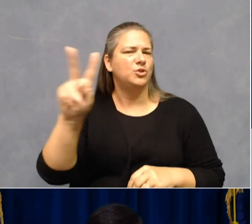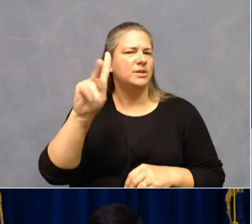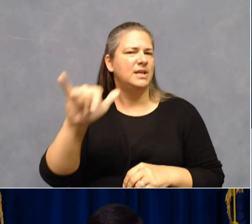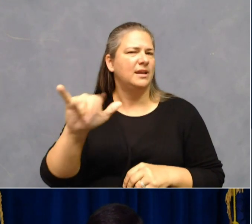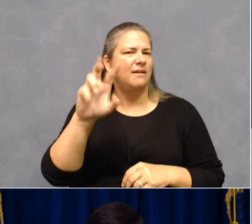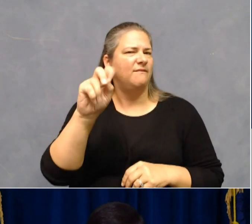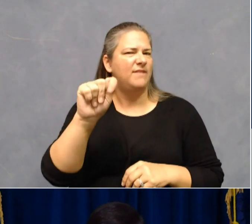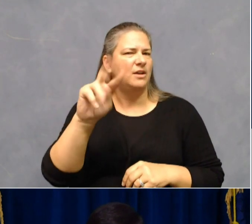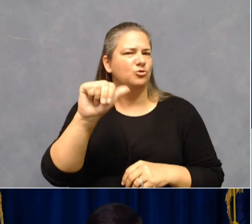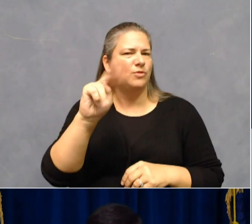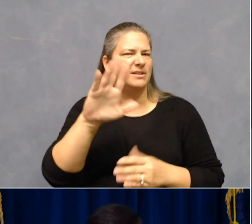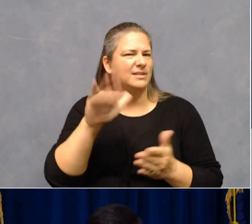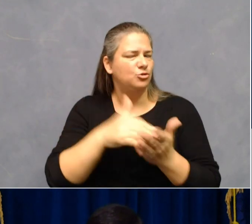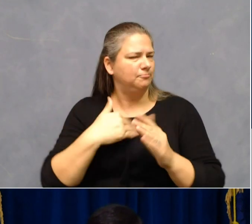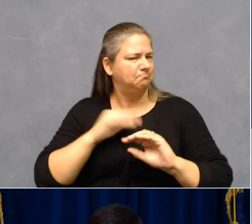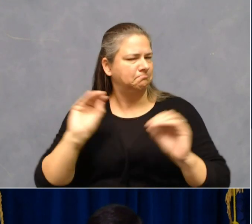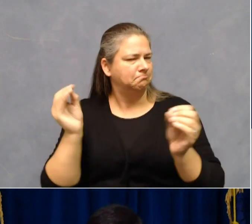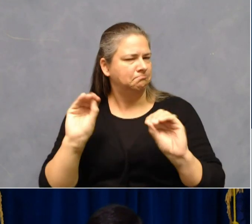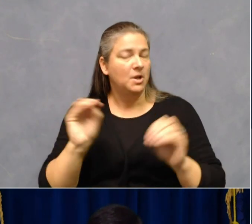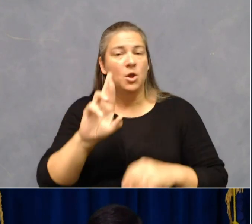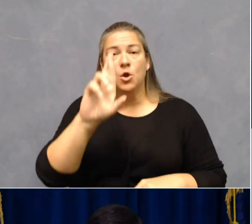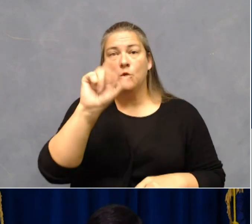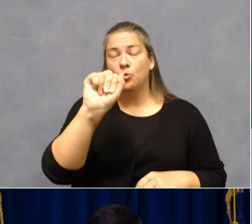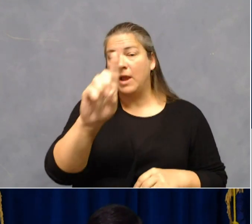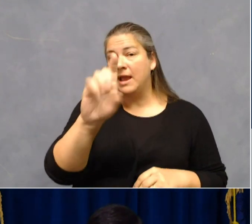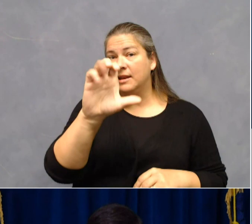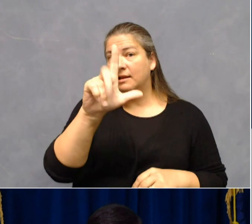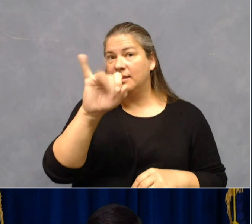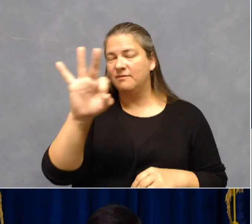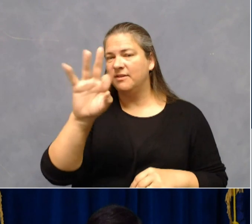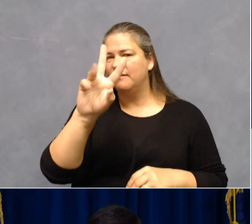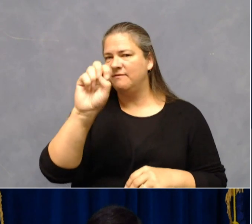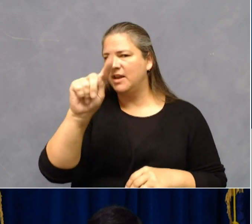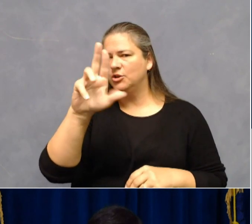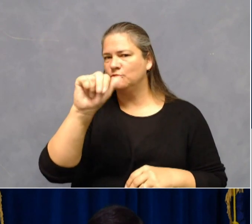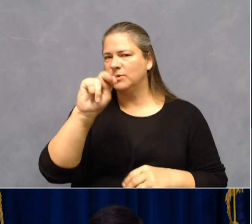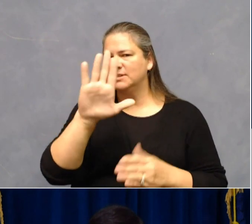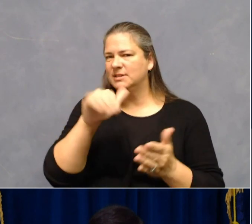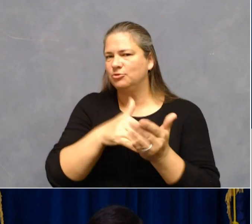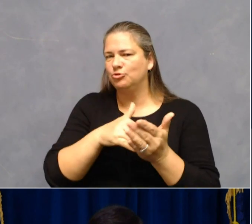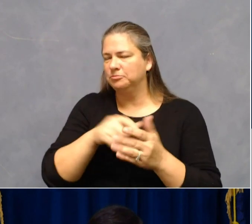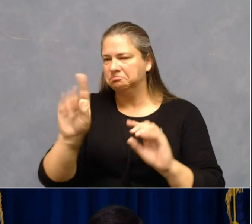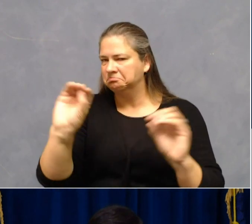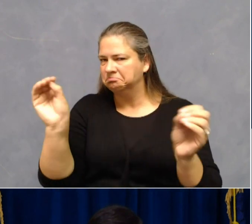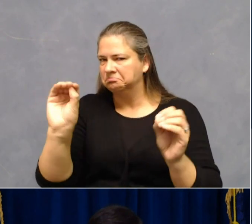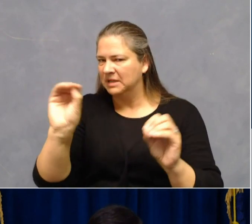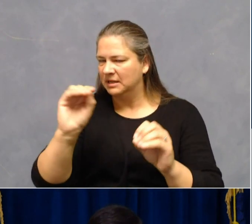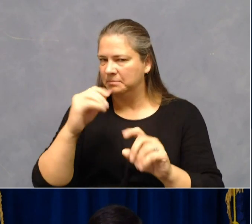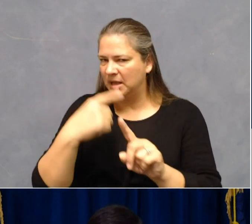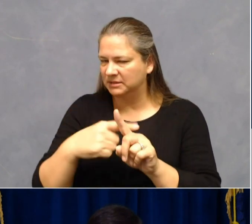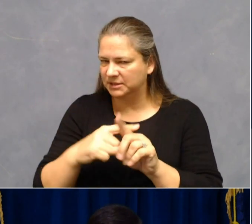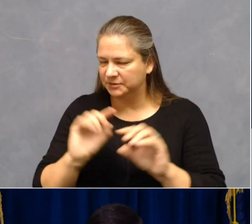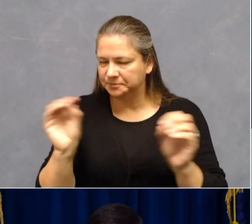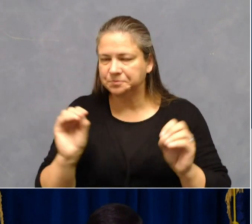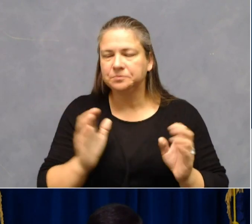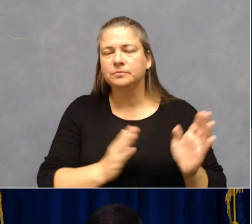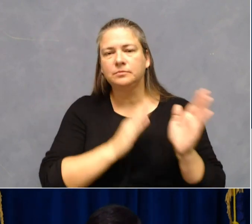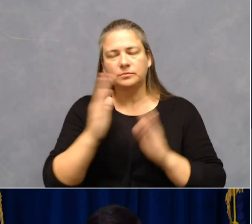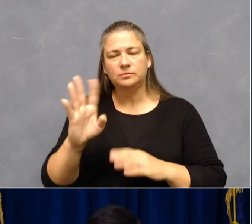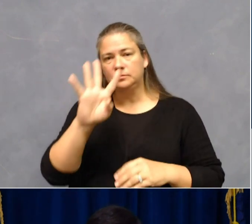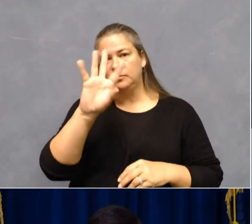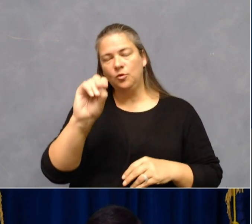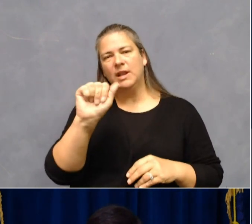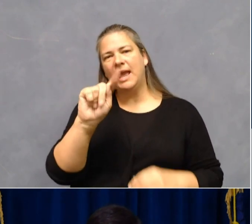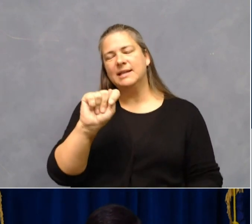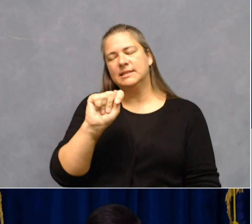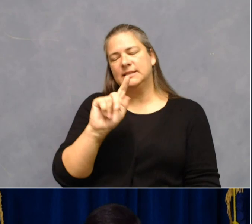Hanson, nor at Radcliffe Veterans Center in Radcliffe. 40 cases in staff at THVC mean